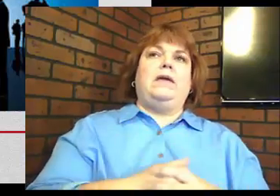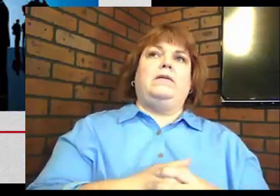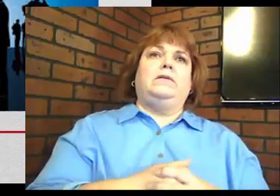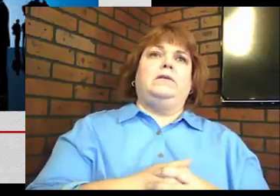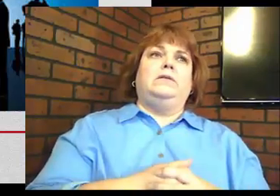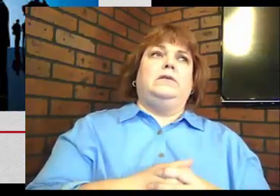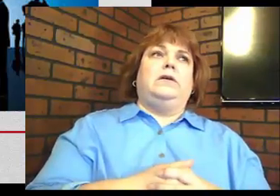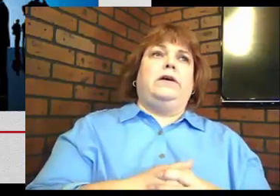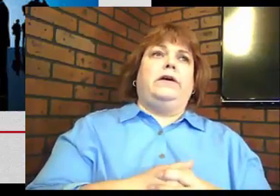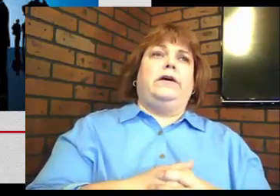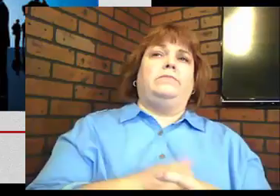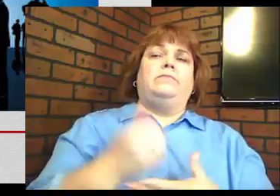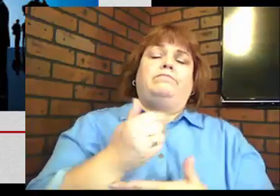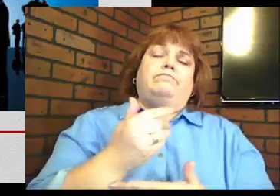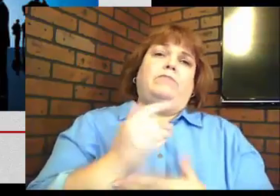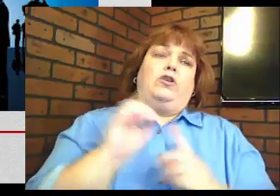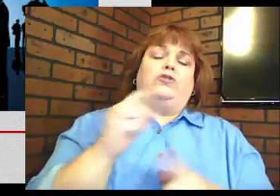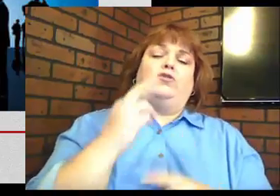Commerce.